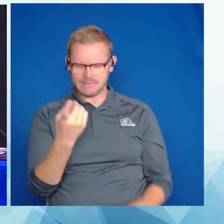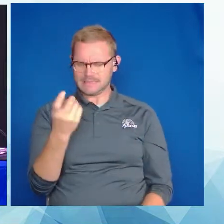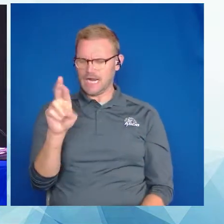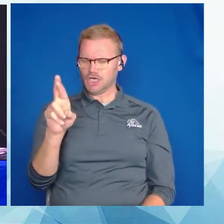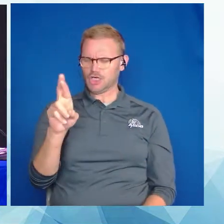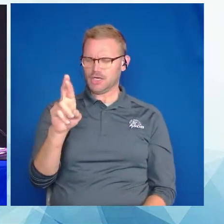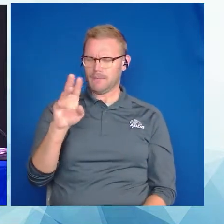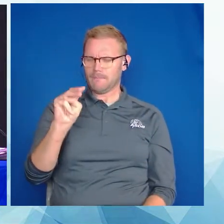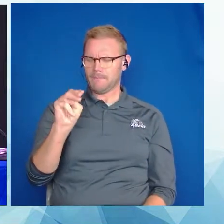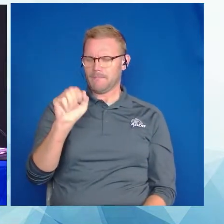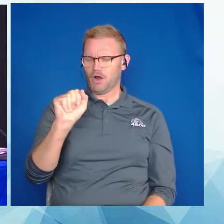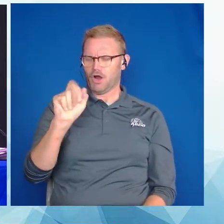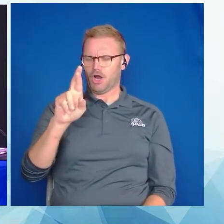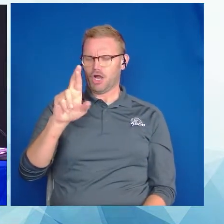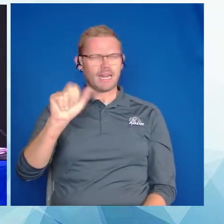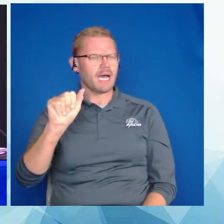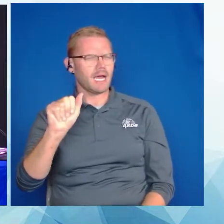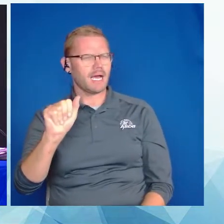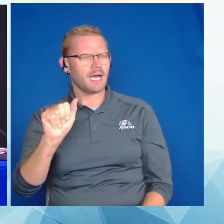Dr. Marla?